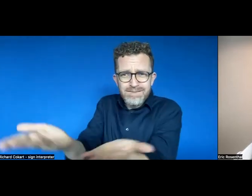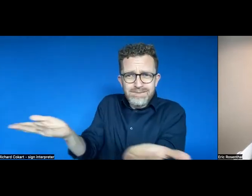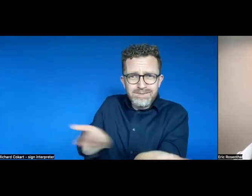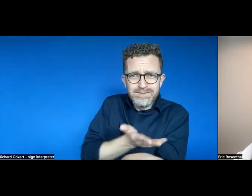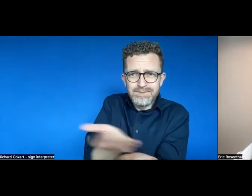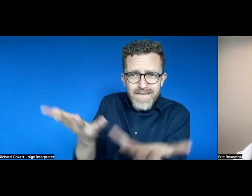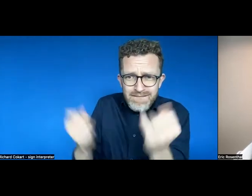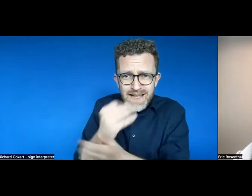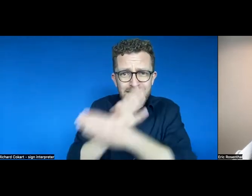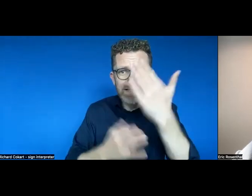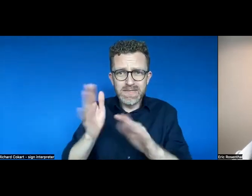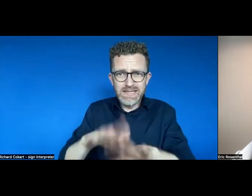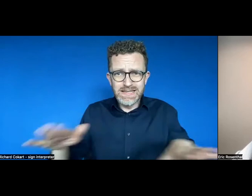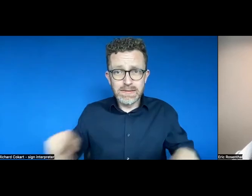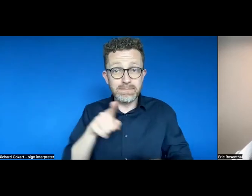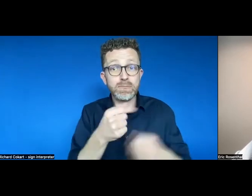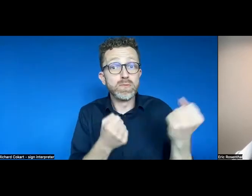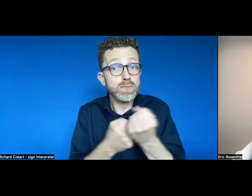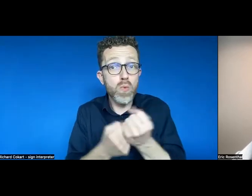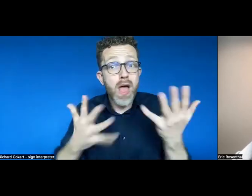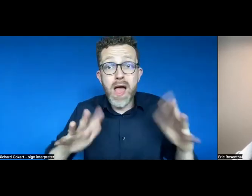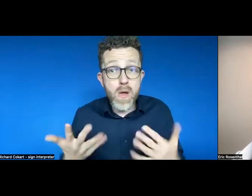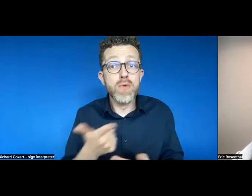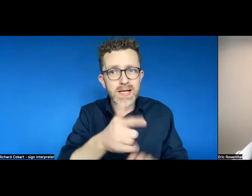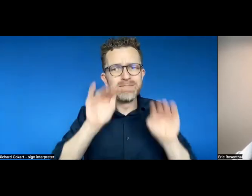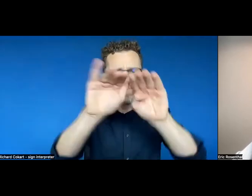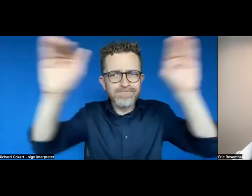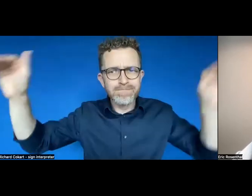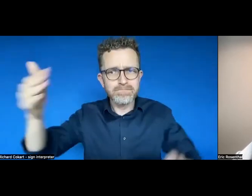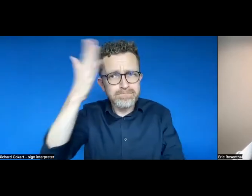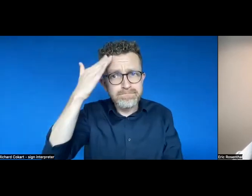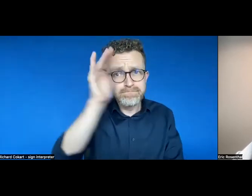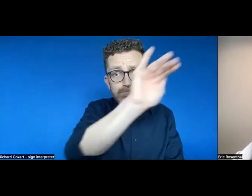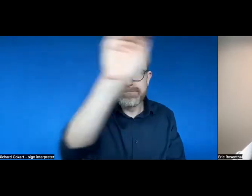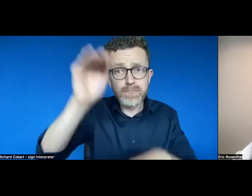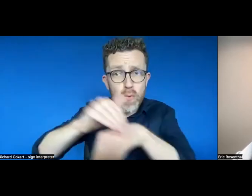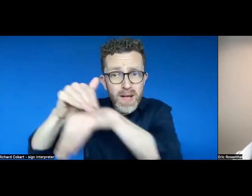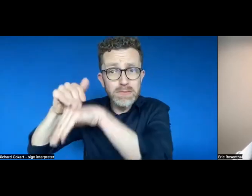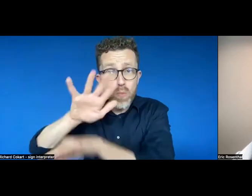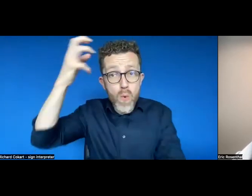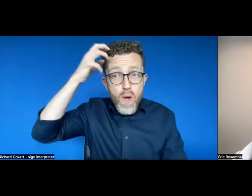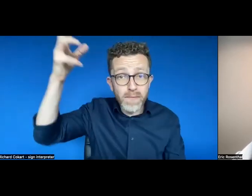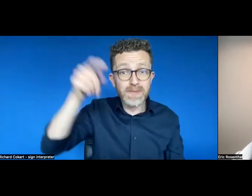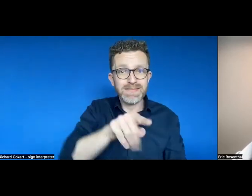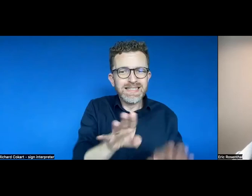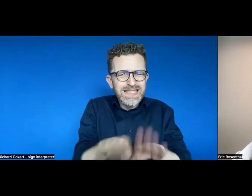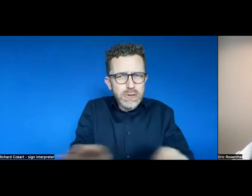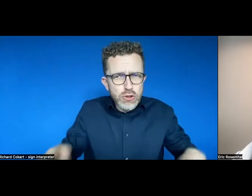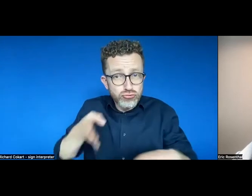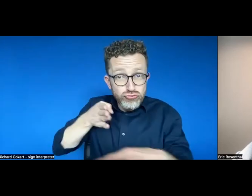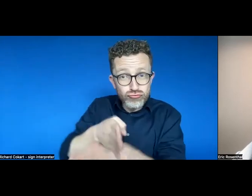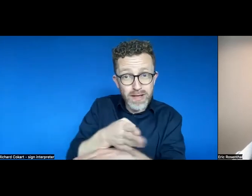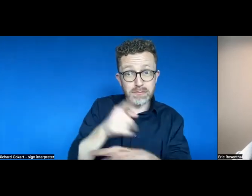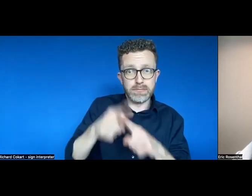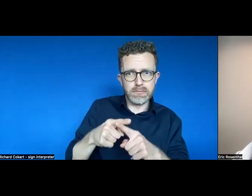shown up in Poland, what about the children left behind? We've got to get these children on the radar. And that's what we are doing,